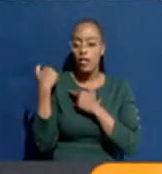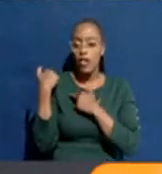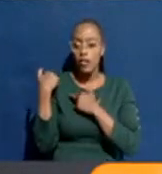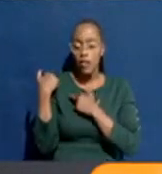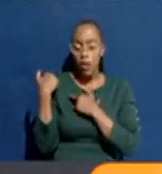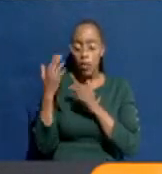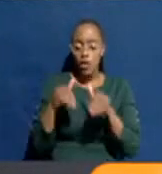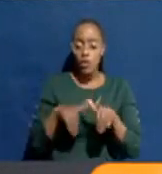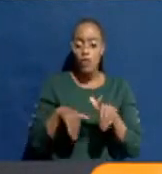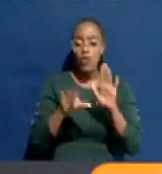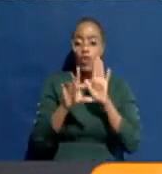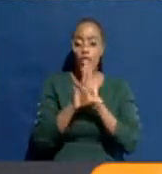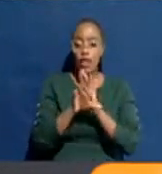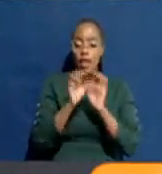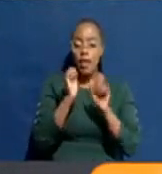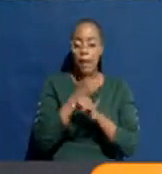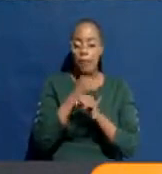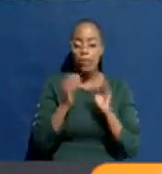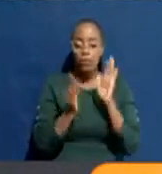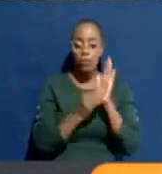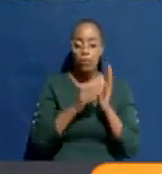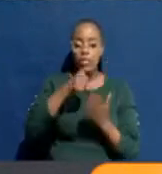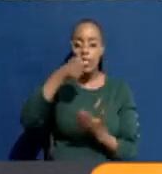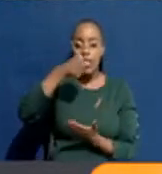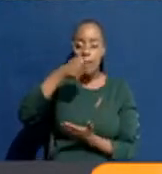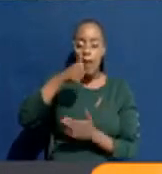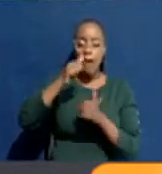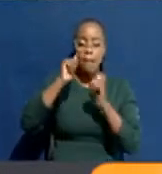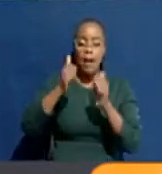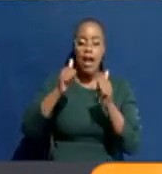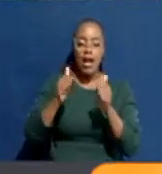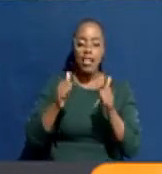the law. We could not put it in the budget yet.